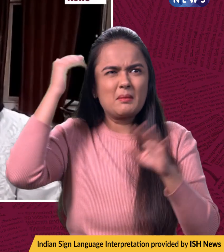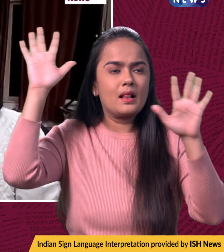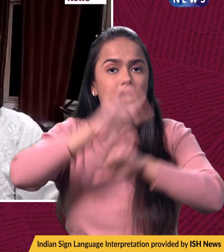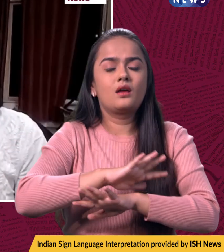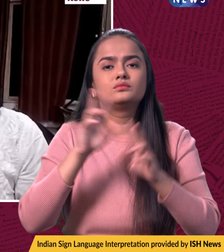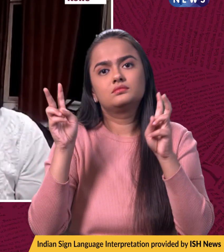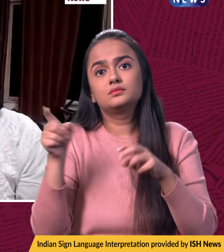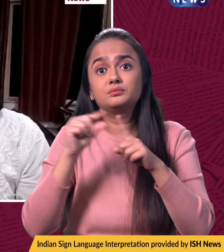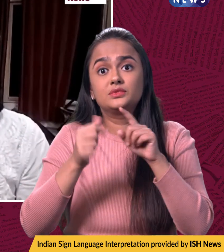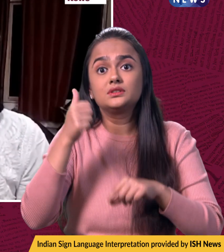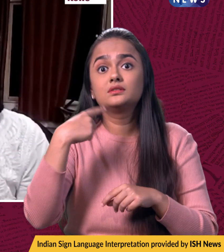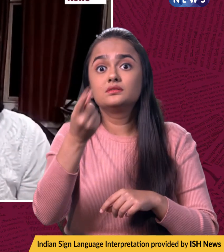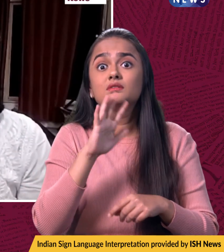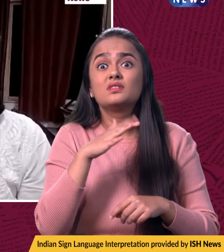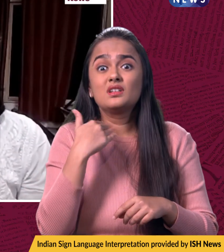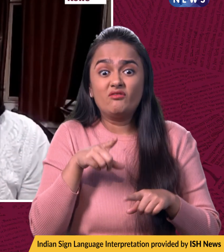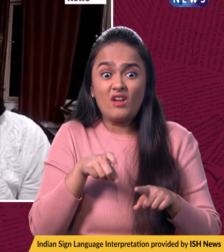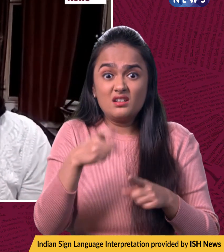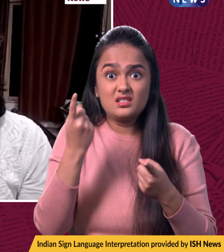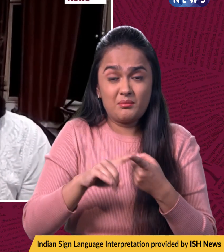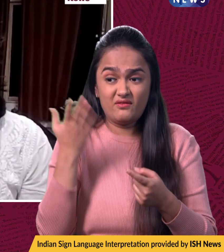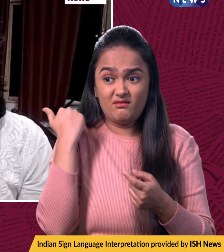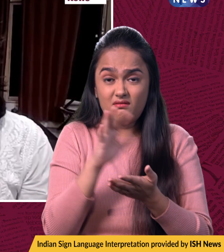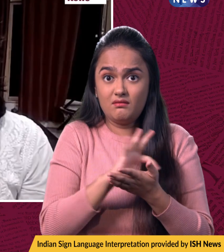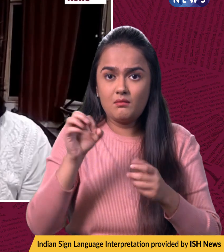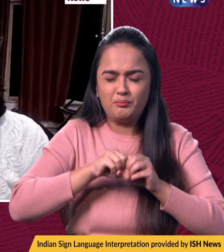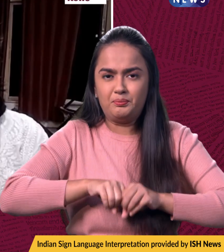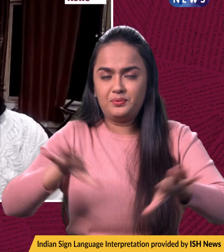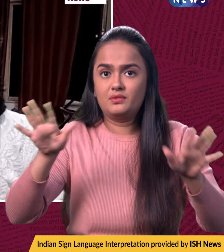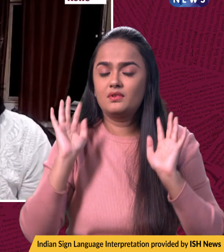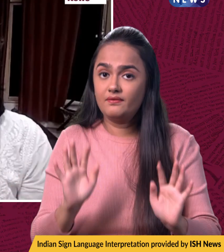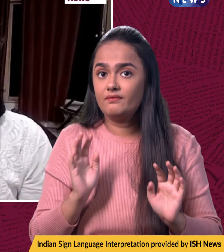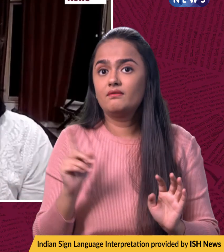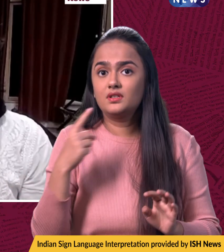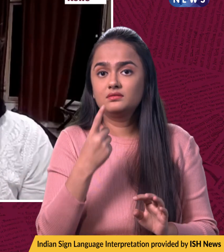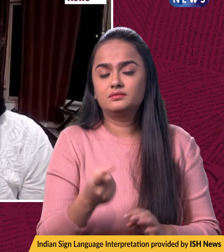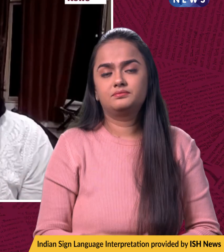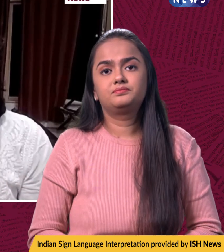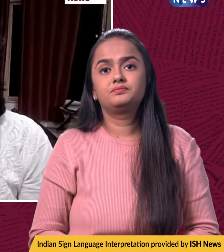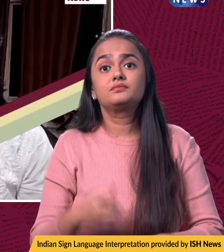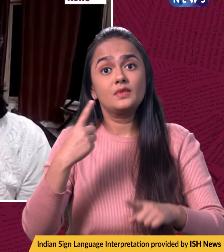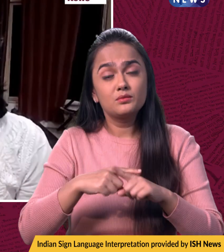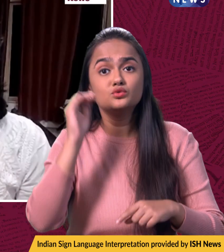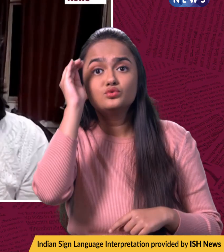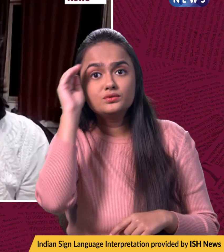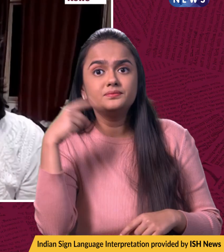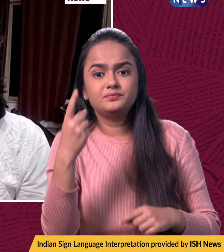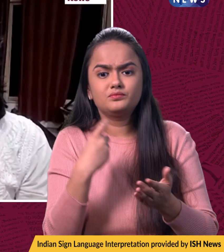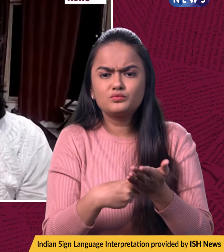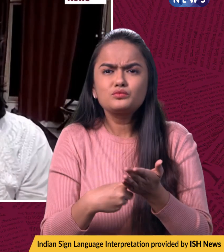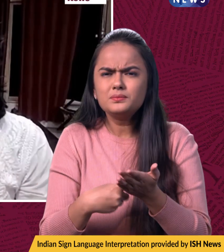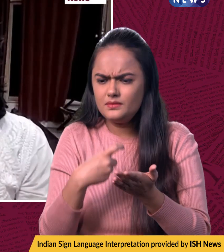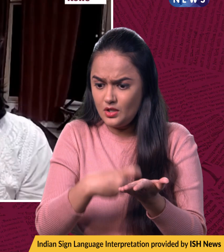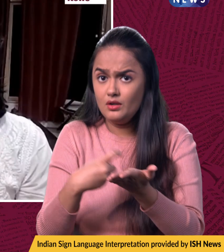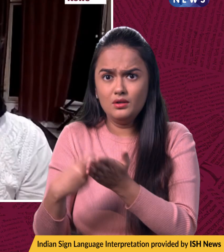The president has also described the deadly violence that took place last week as an attempted coup. Also in the news, according